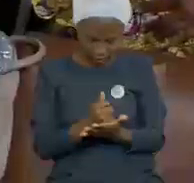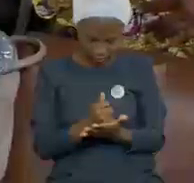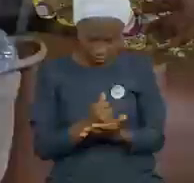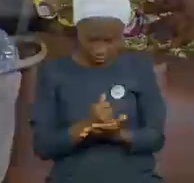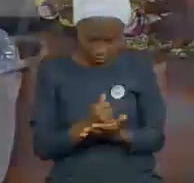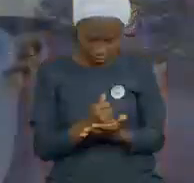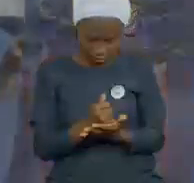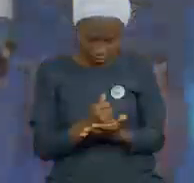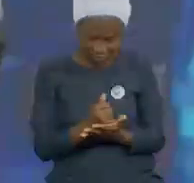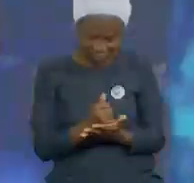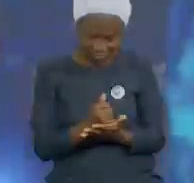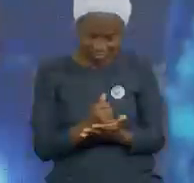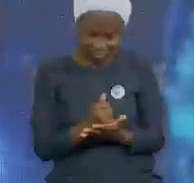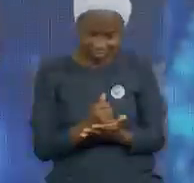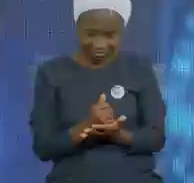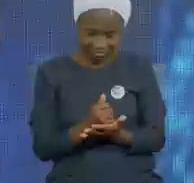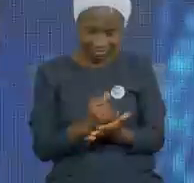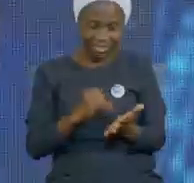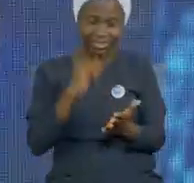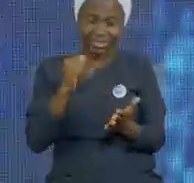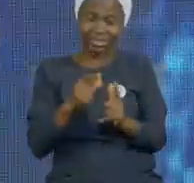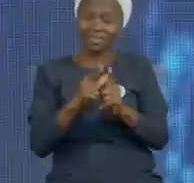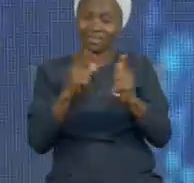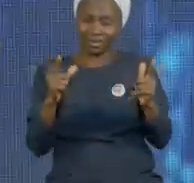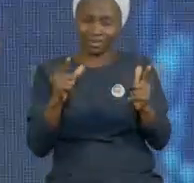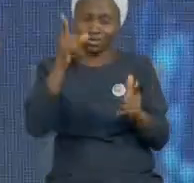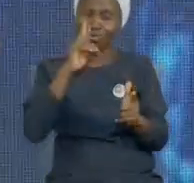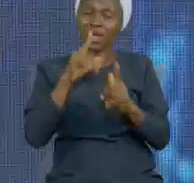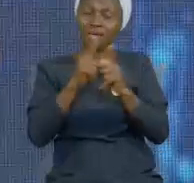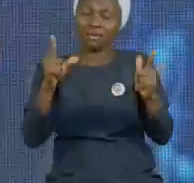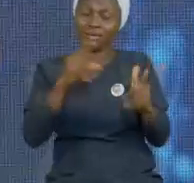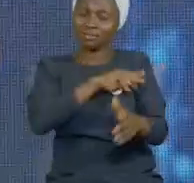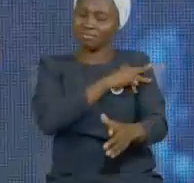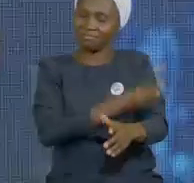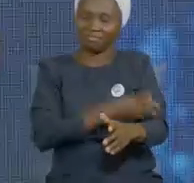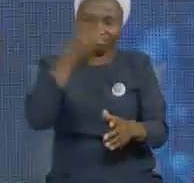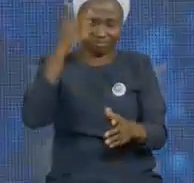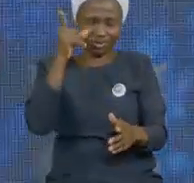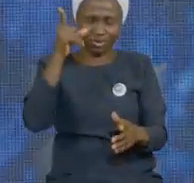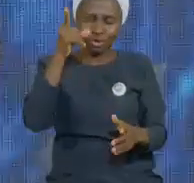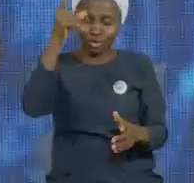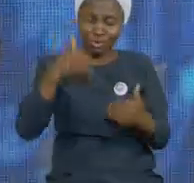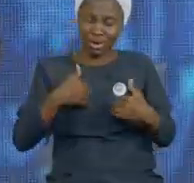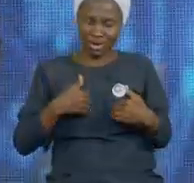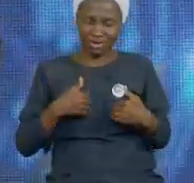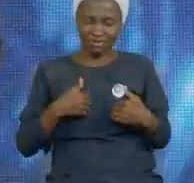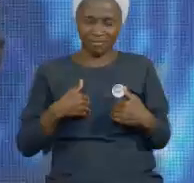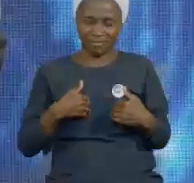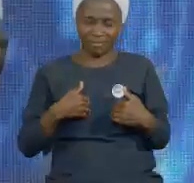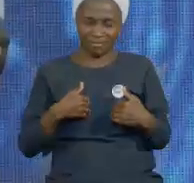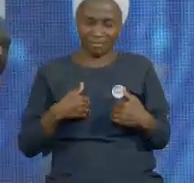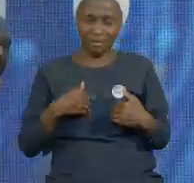what a great and mighty God you are. You are the giver, the originator of